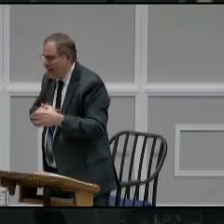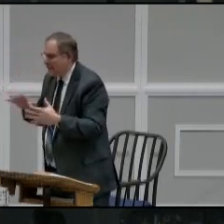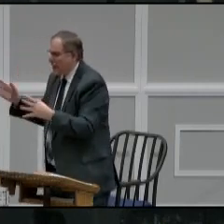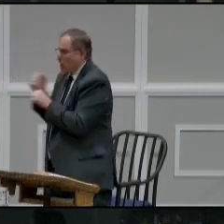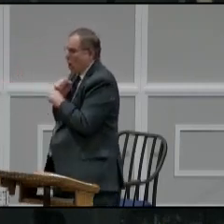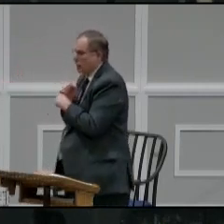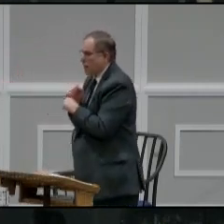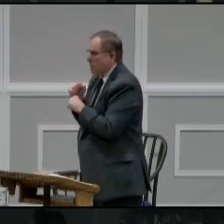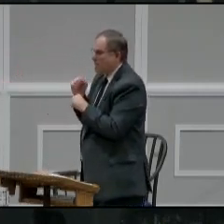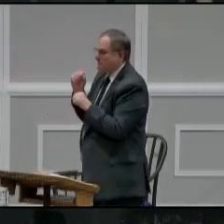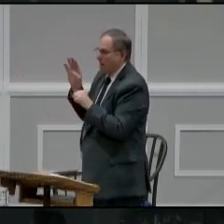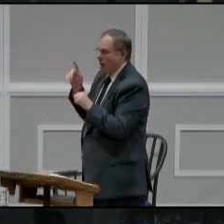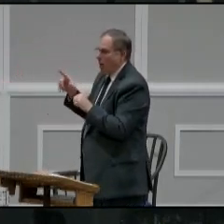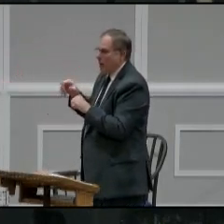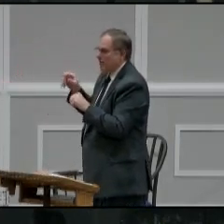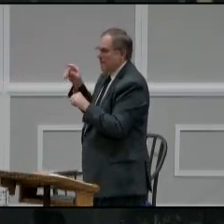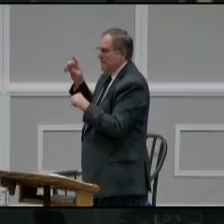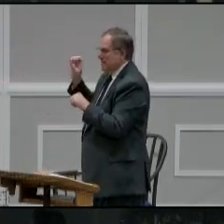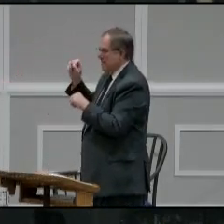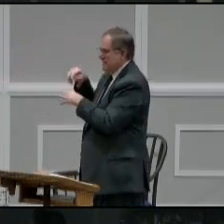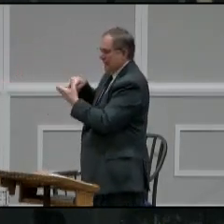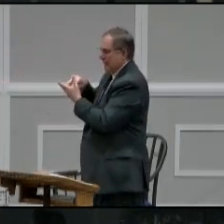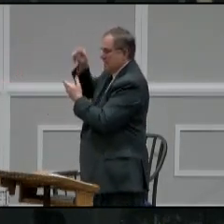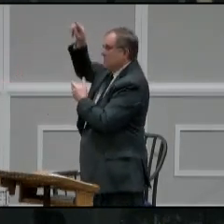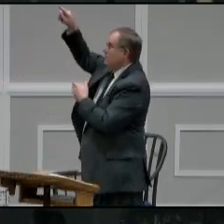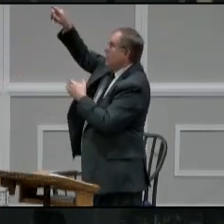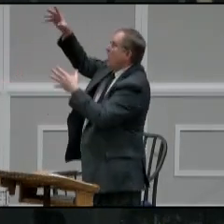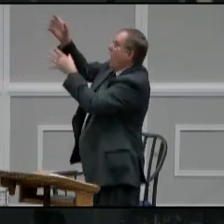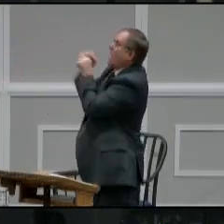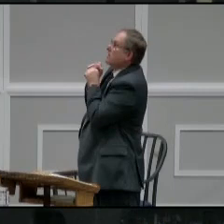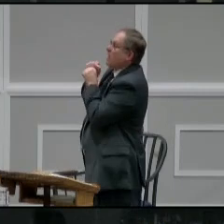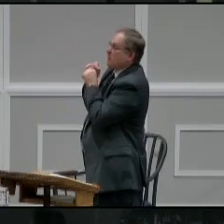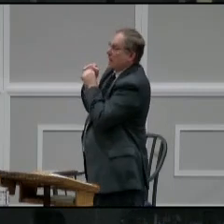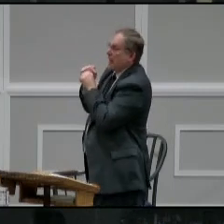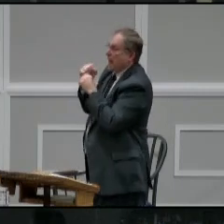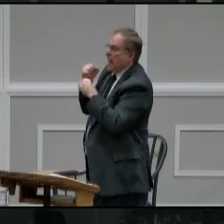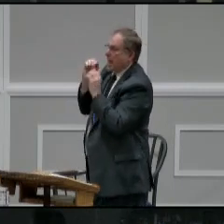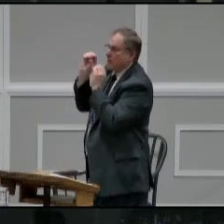I tell you? And by the time the dust settled and the final bid was cast,